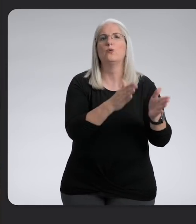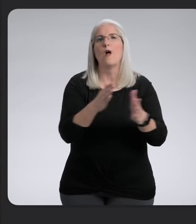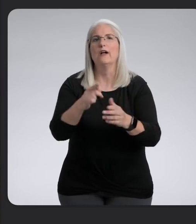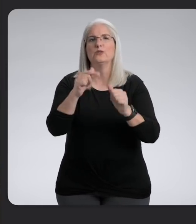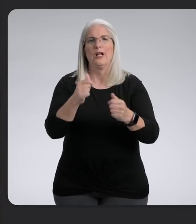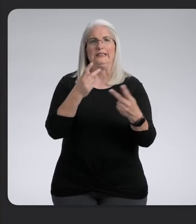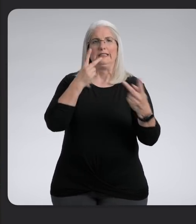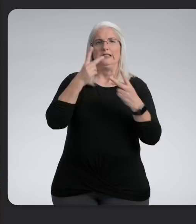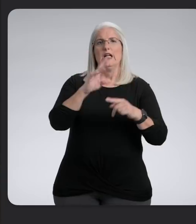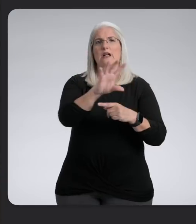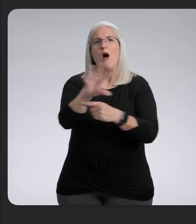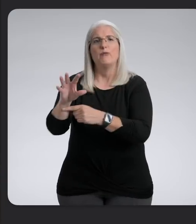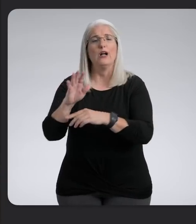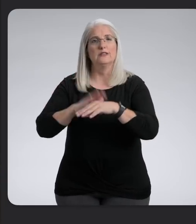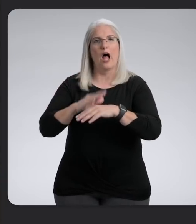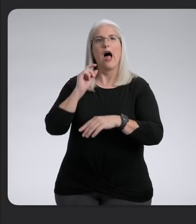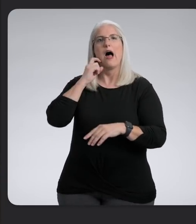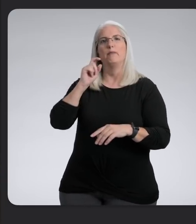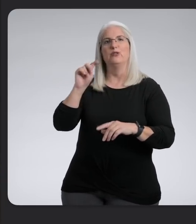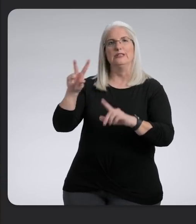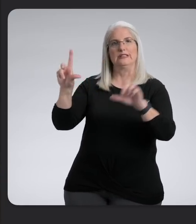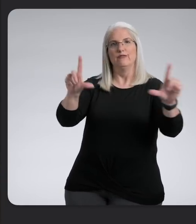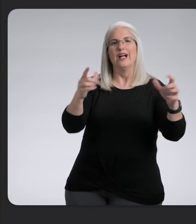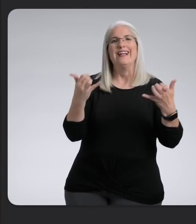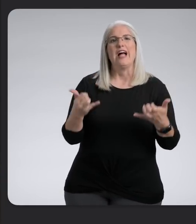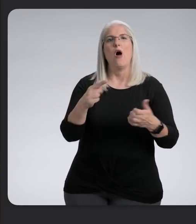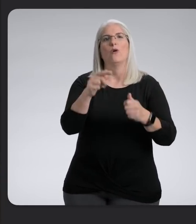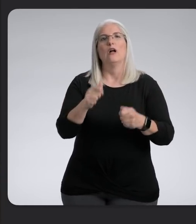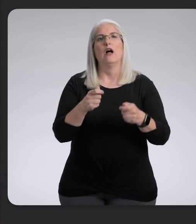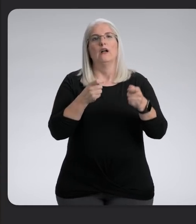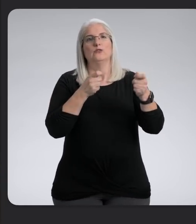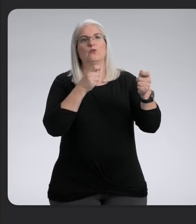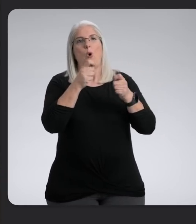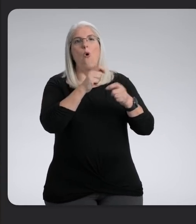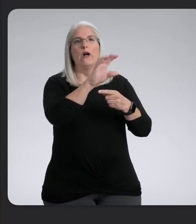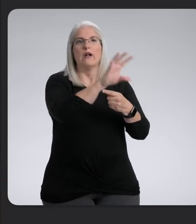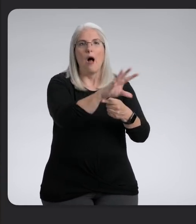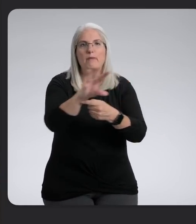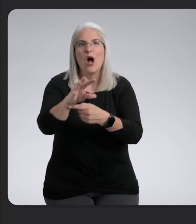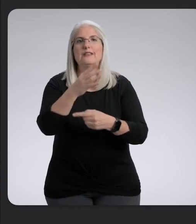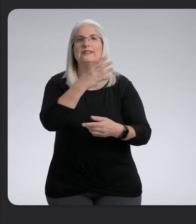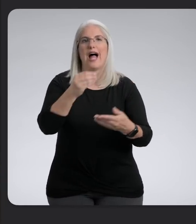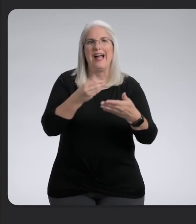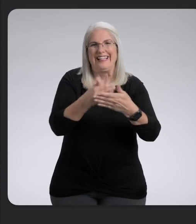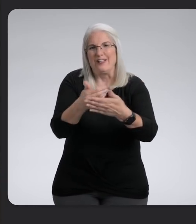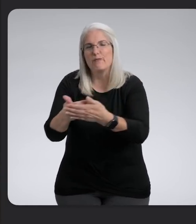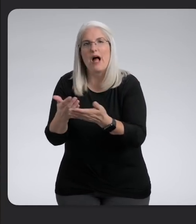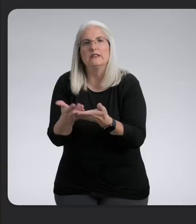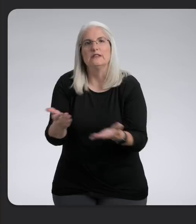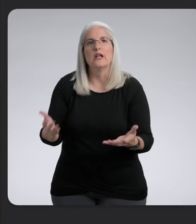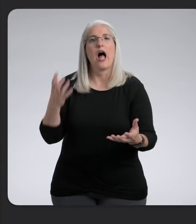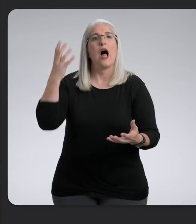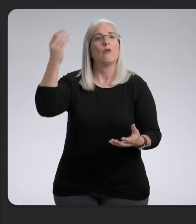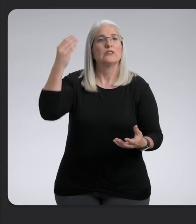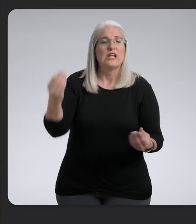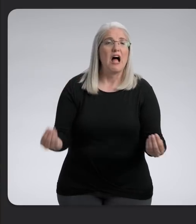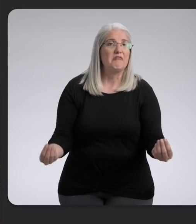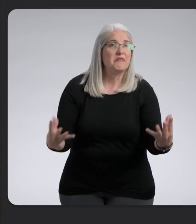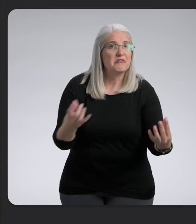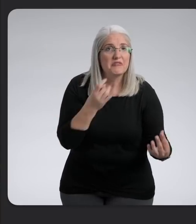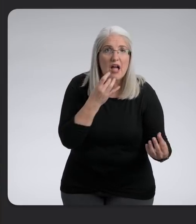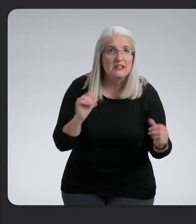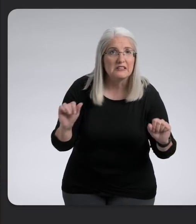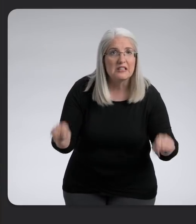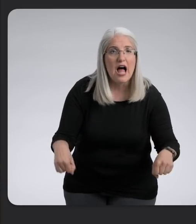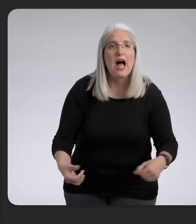camera, you'll now be able to control nearby accessories, such as turning on the outdoor lights. And you can even display multiple cameras at the same